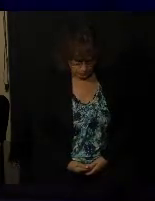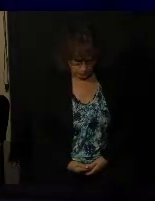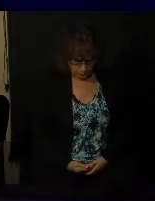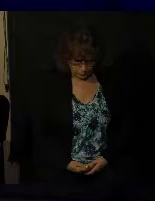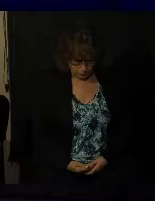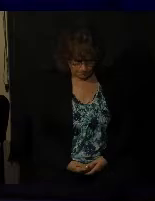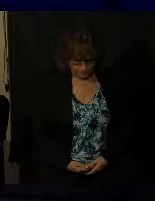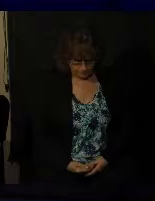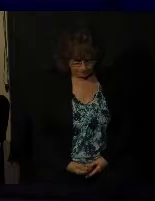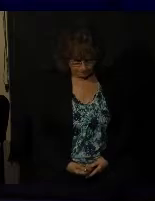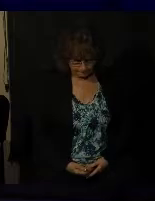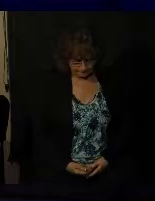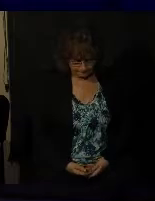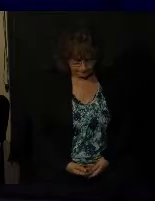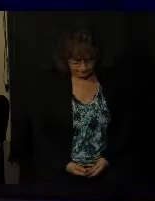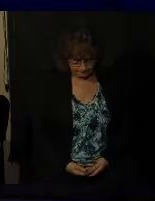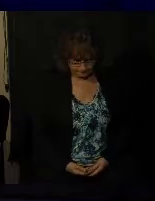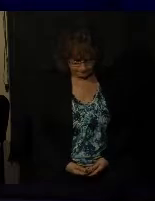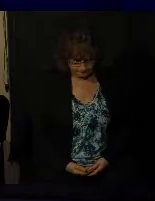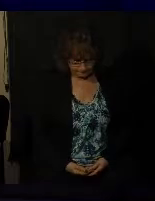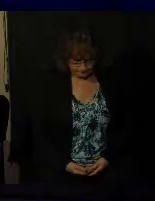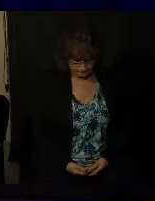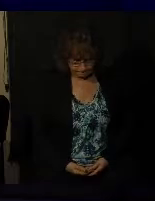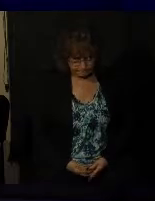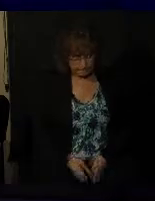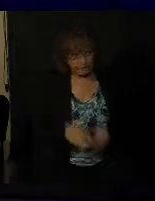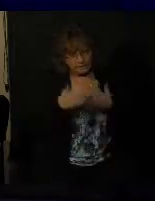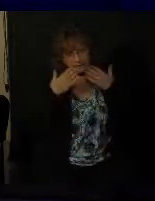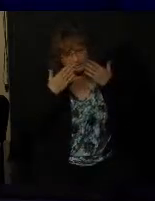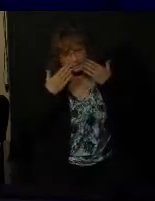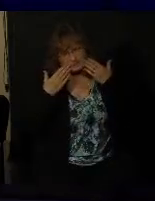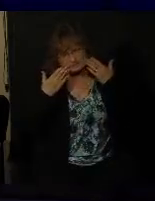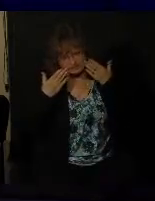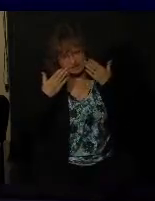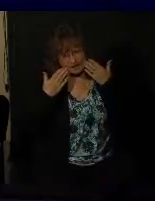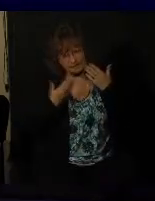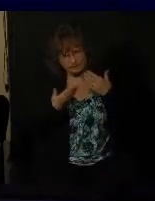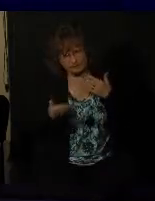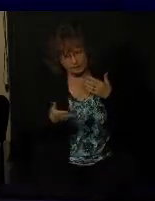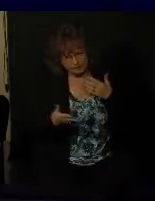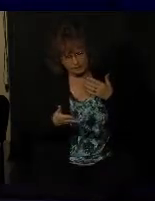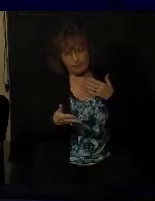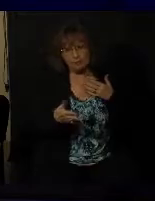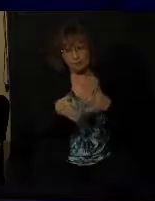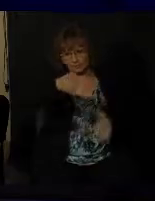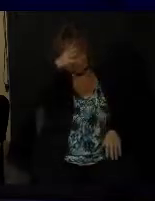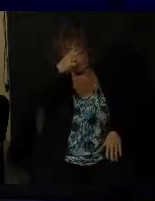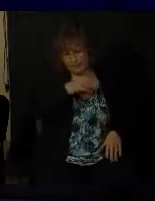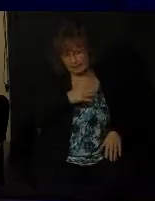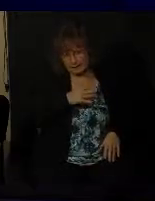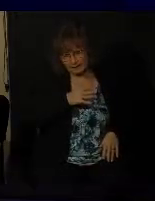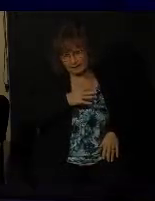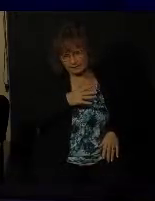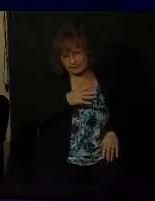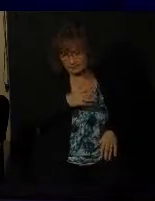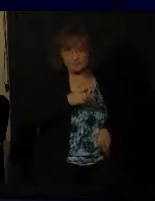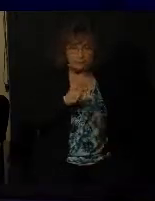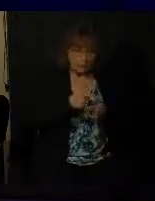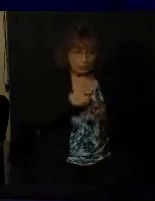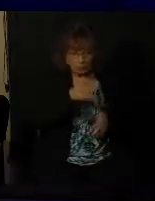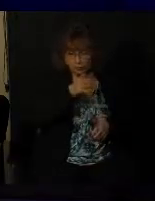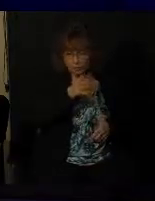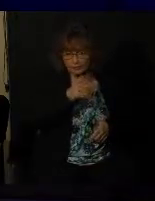I don't mock him. I'm saddened by it, if you want to know the truth. We have young men that come to the ranch,